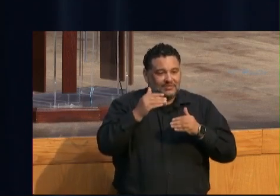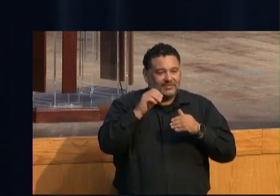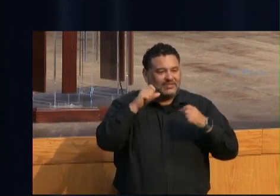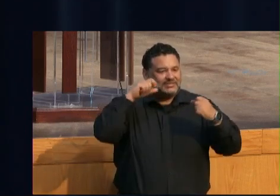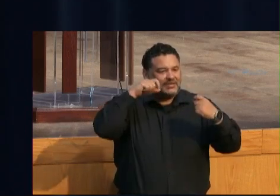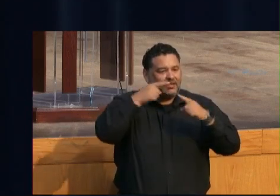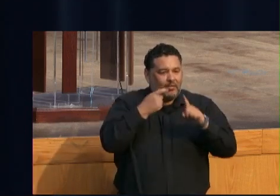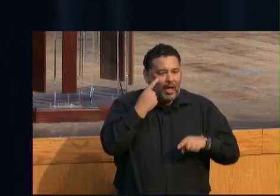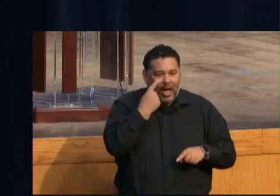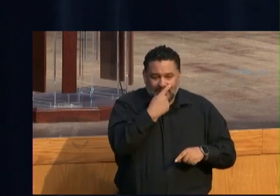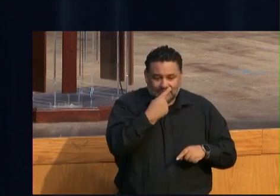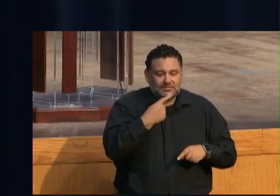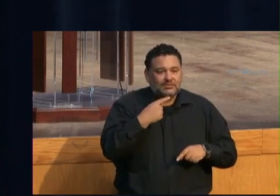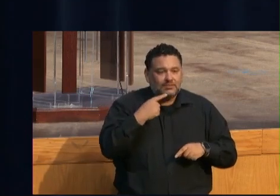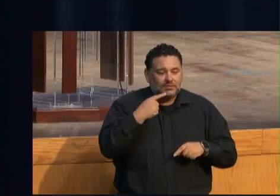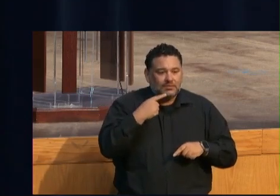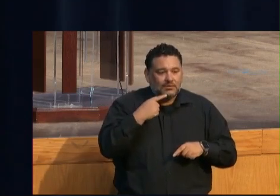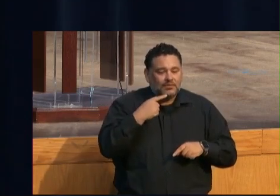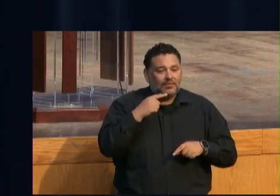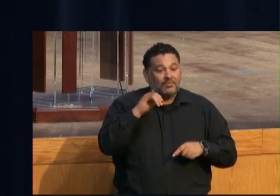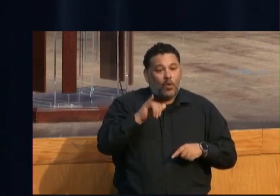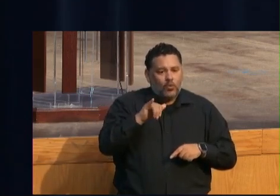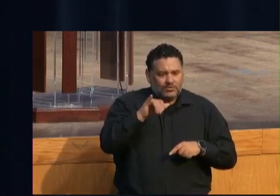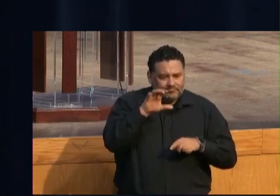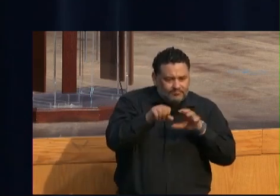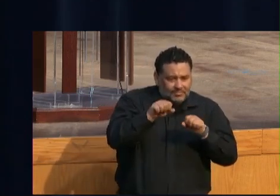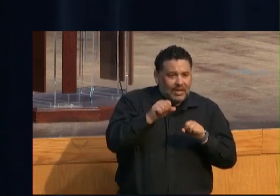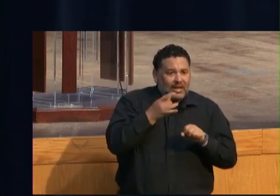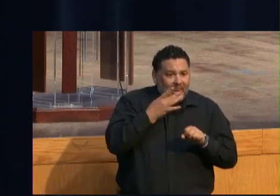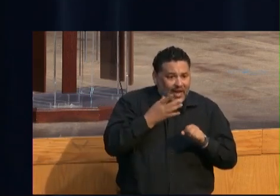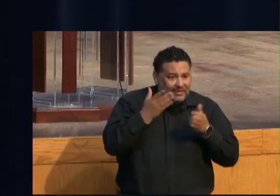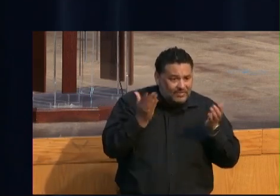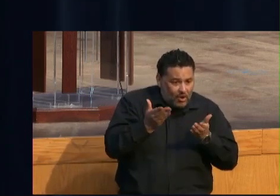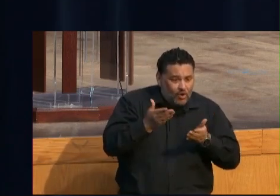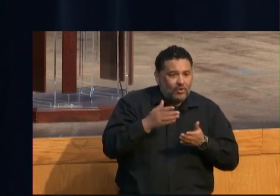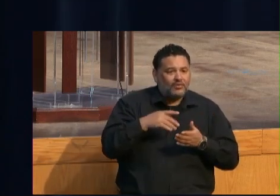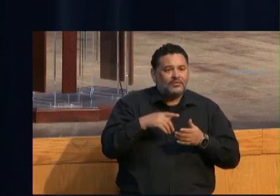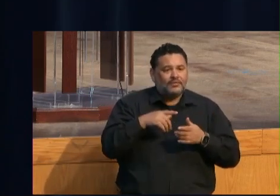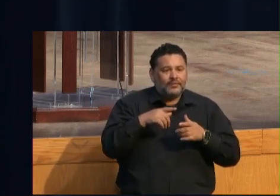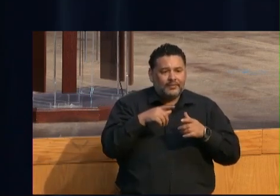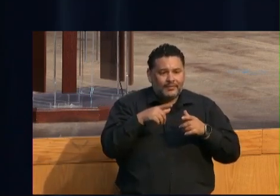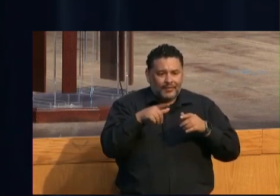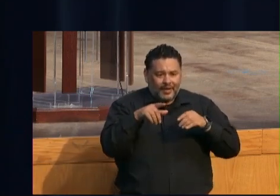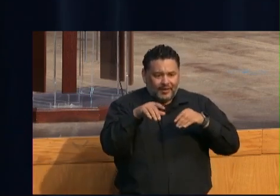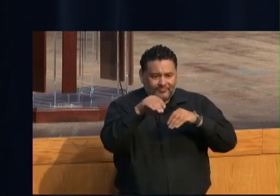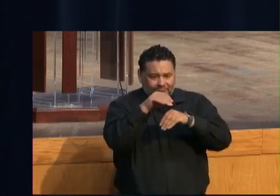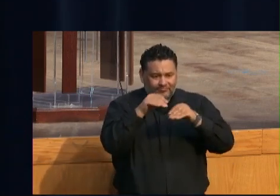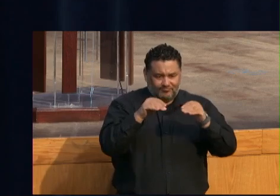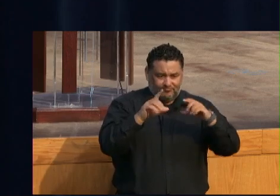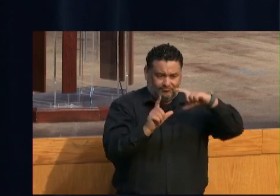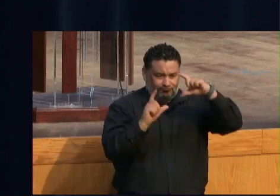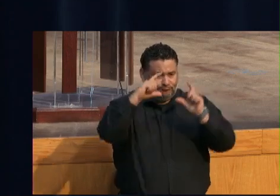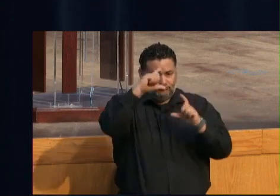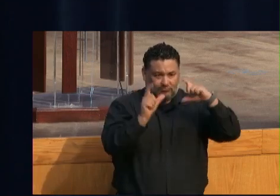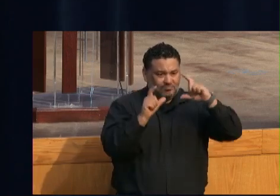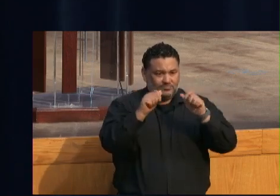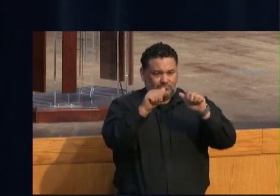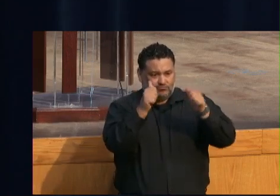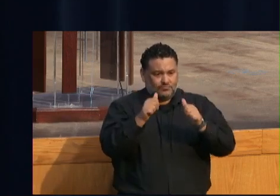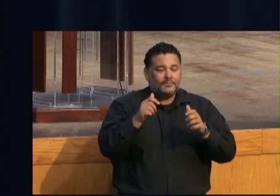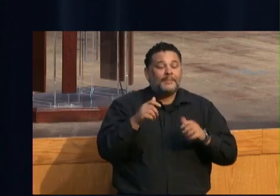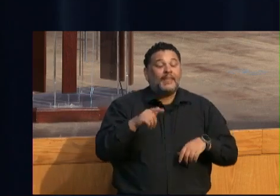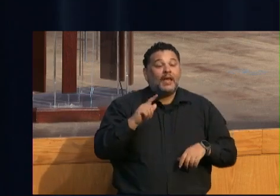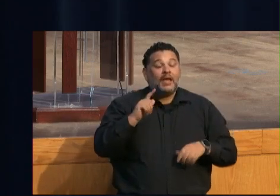those just identify whether there's light present in certain situations, like in certain orientations, etc. Then the next layer below, it